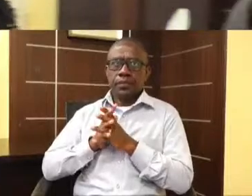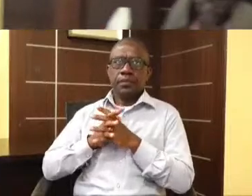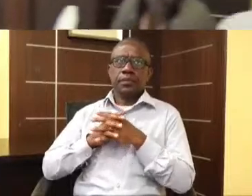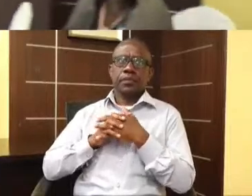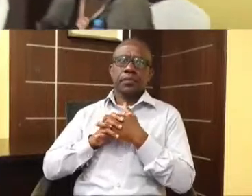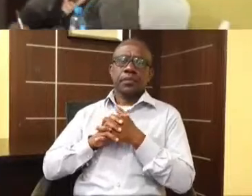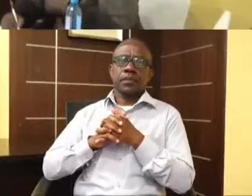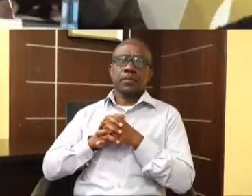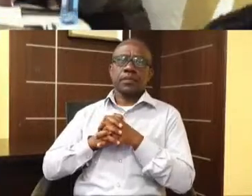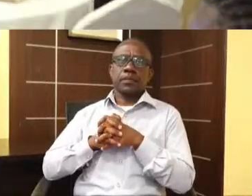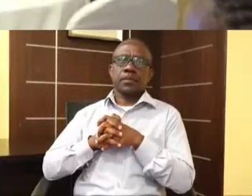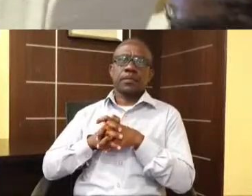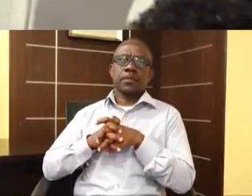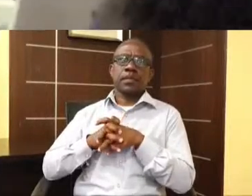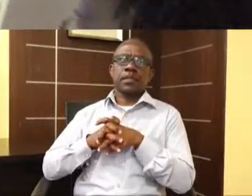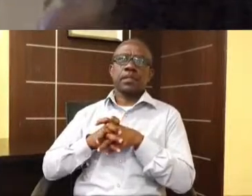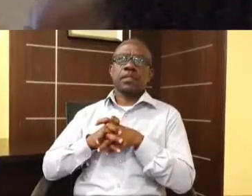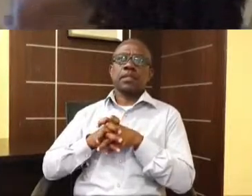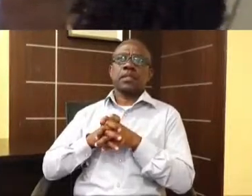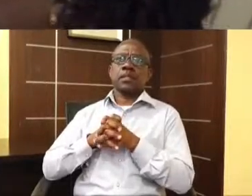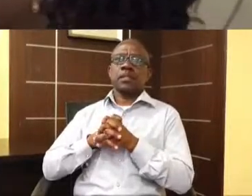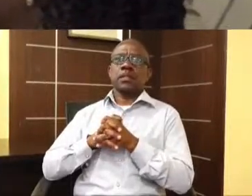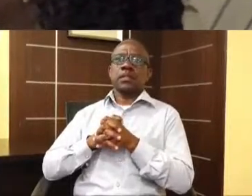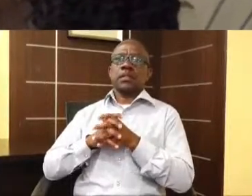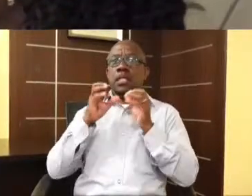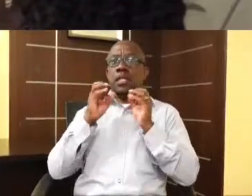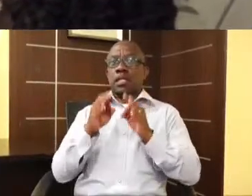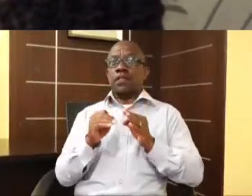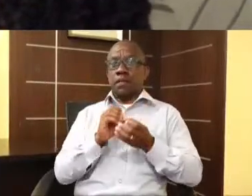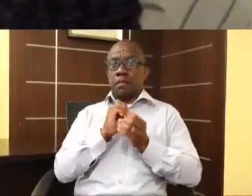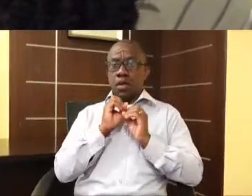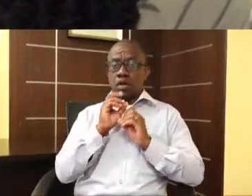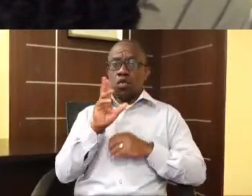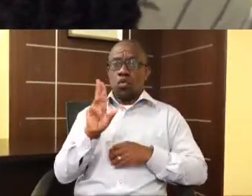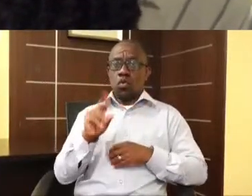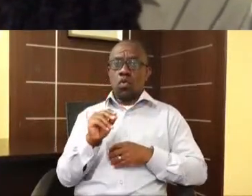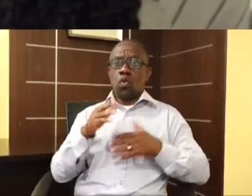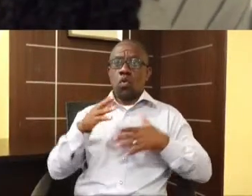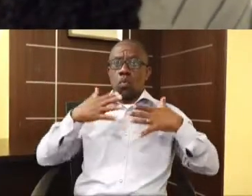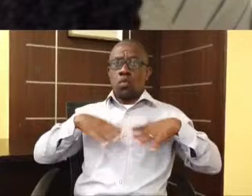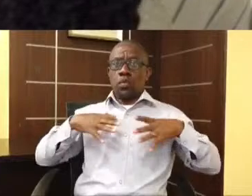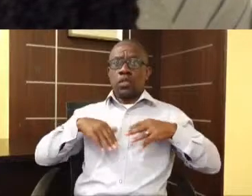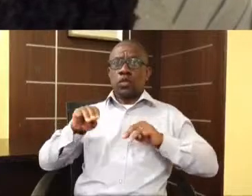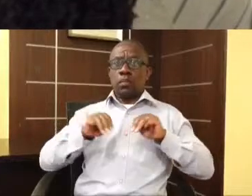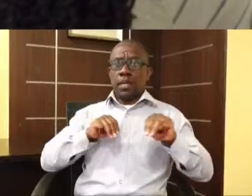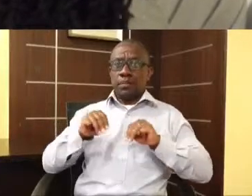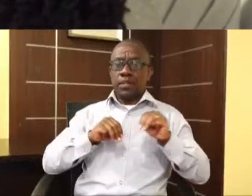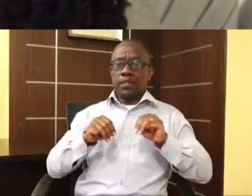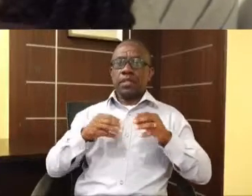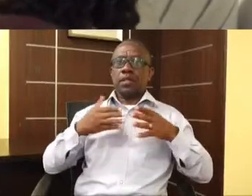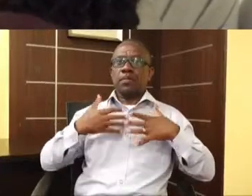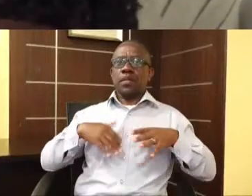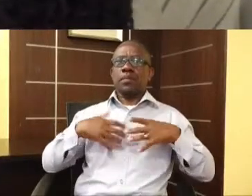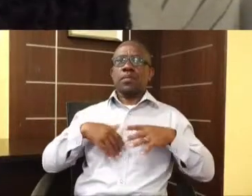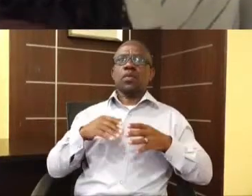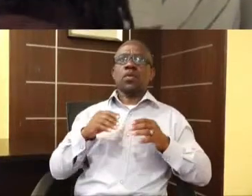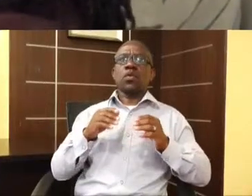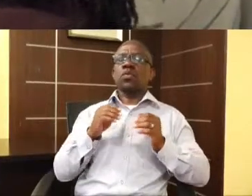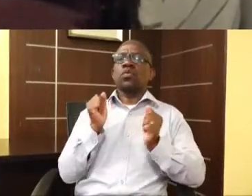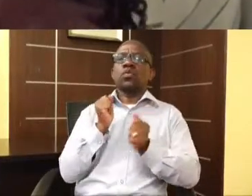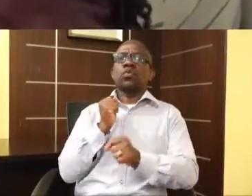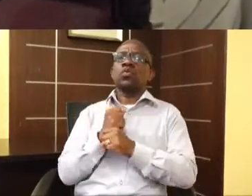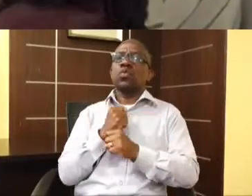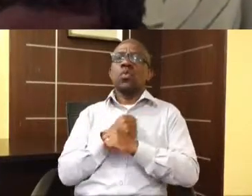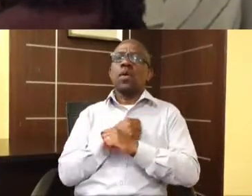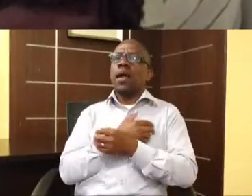My response is simple. That's what will happen is that there will be applying the law of the jungle. Then you do